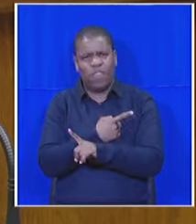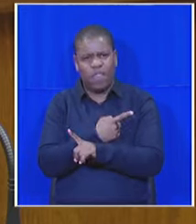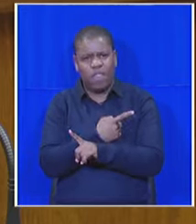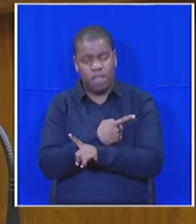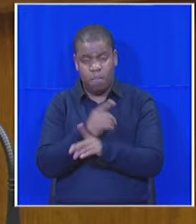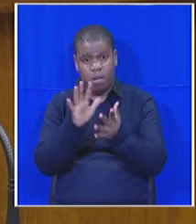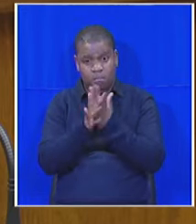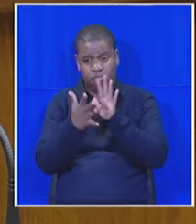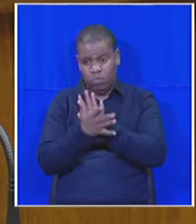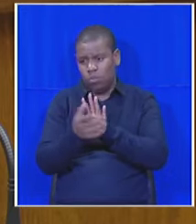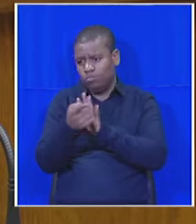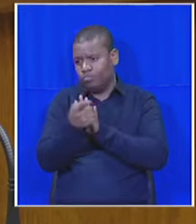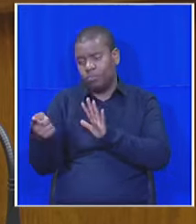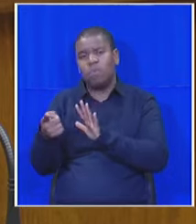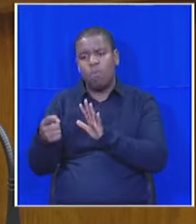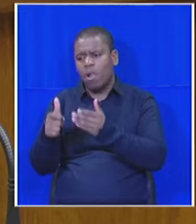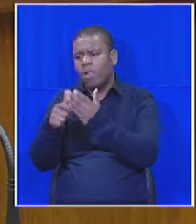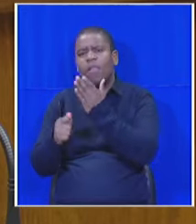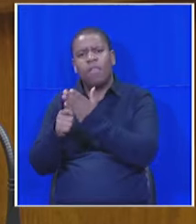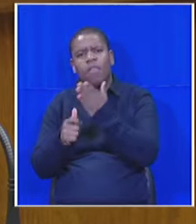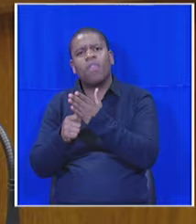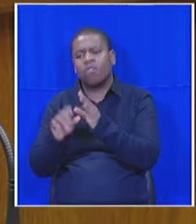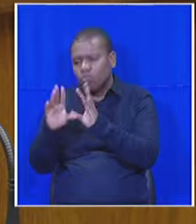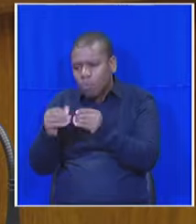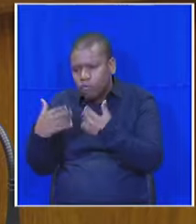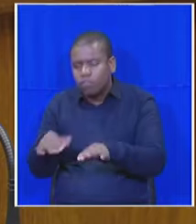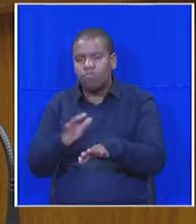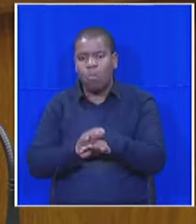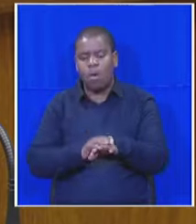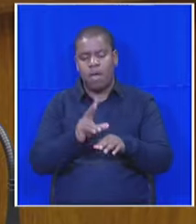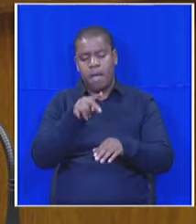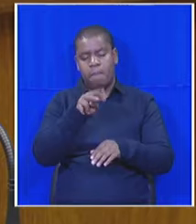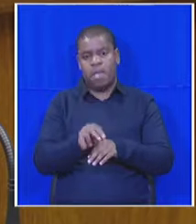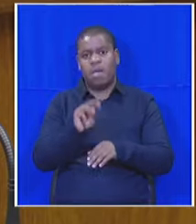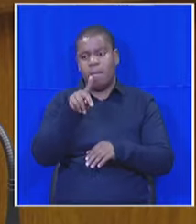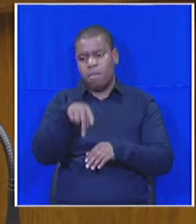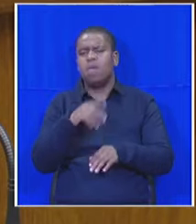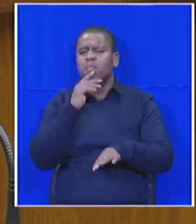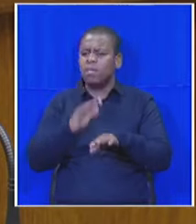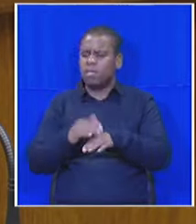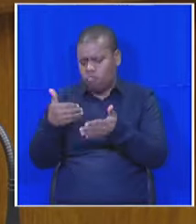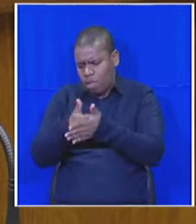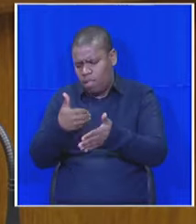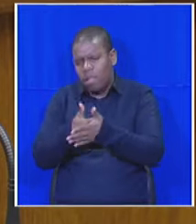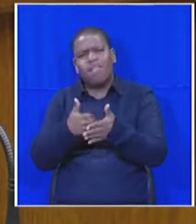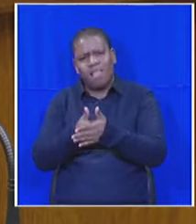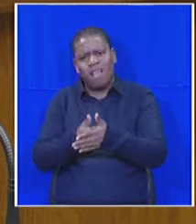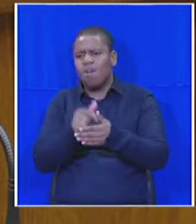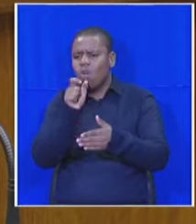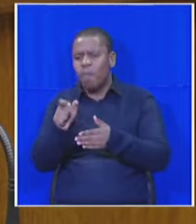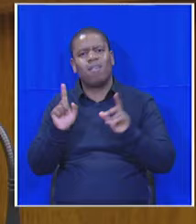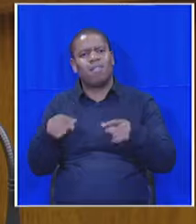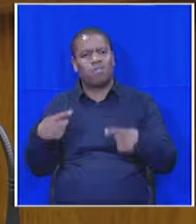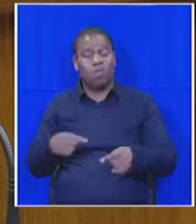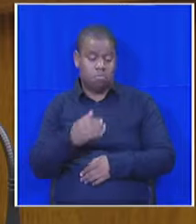grant recipients. Instead, we were chided by ANC MPs saying that the matter is still sub judice. But then only a few days later,